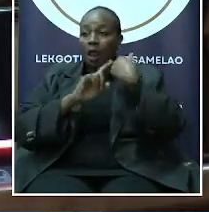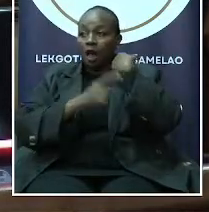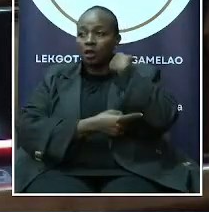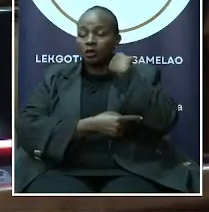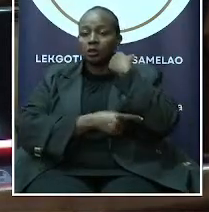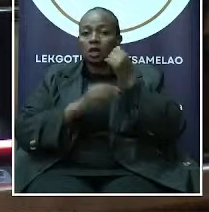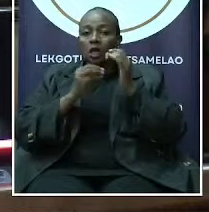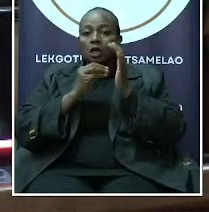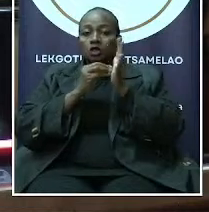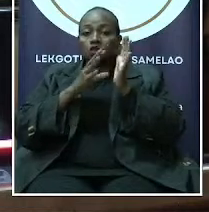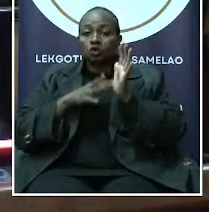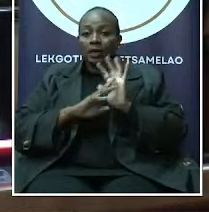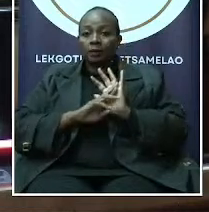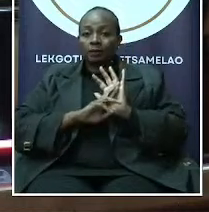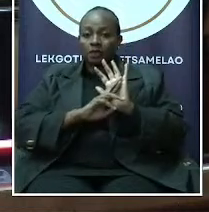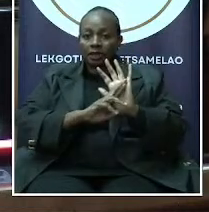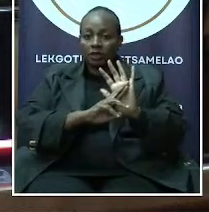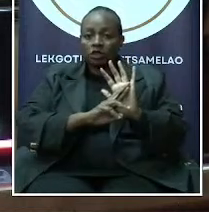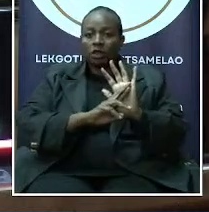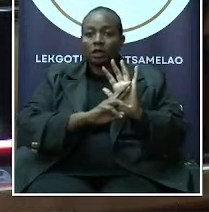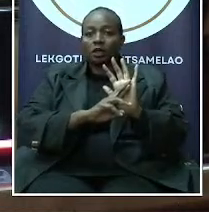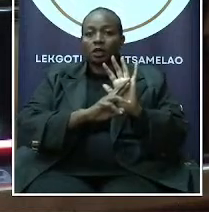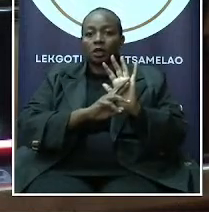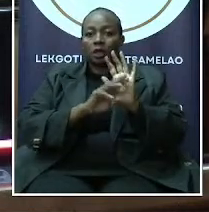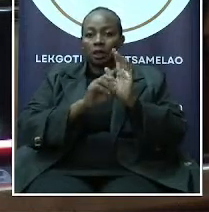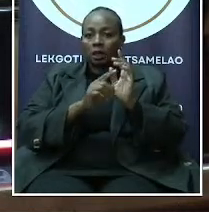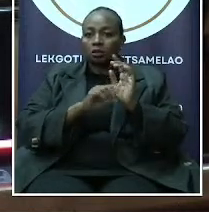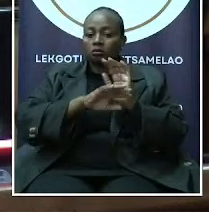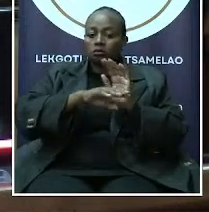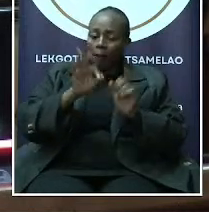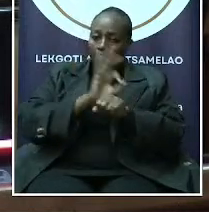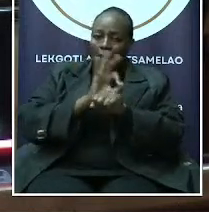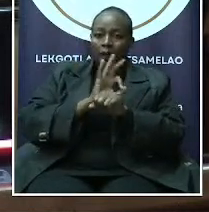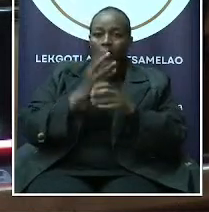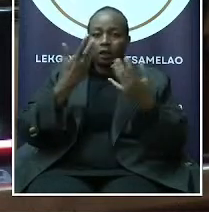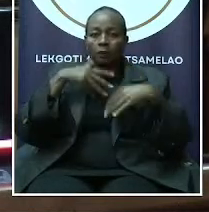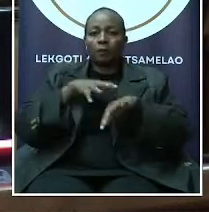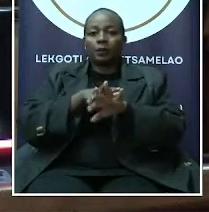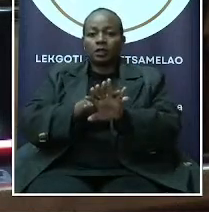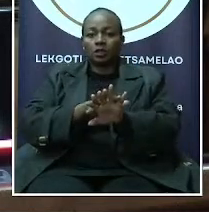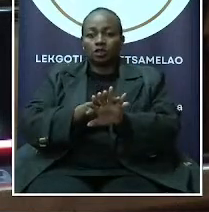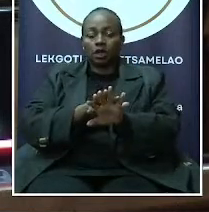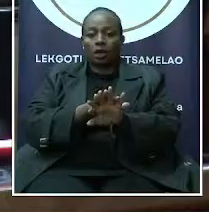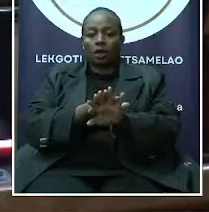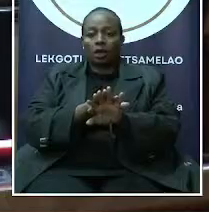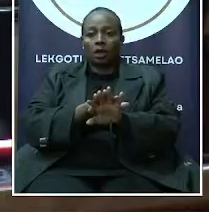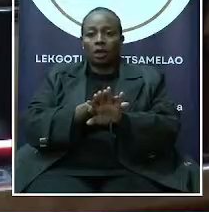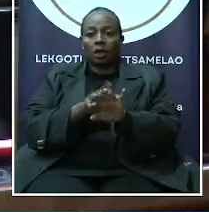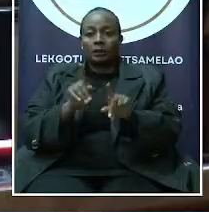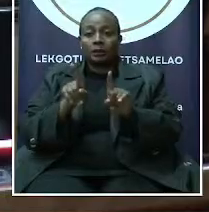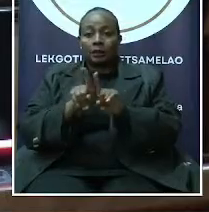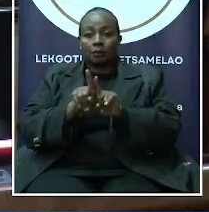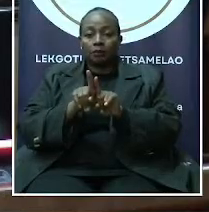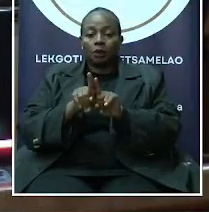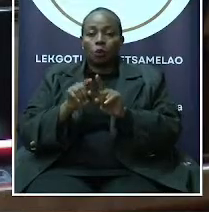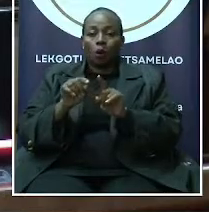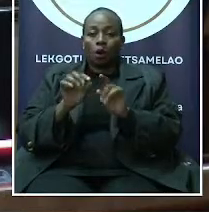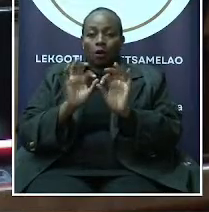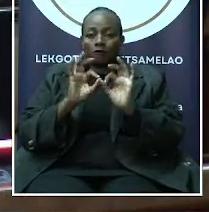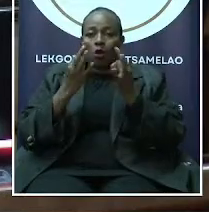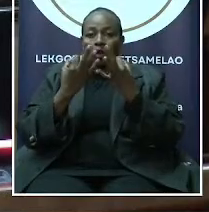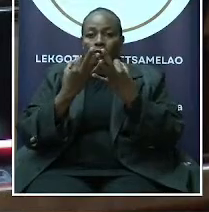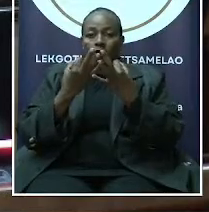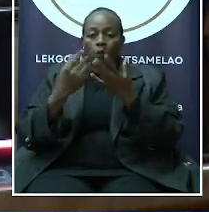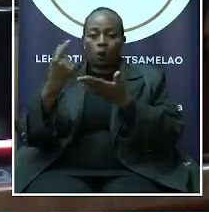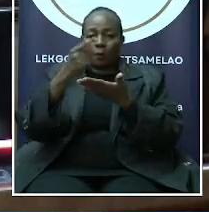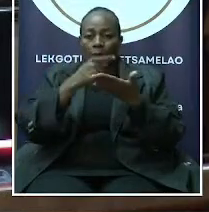student representation in all the planning and implementations and the forums that will deliberate on this matter,